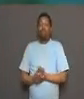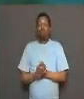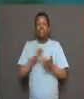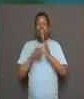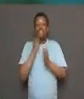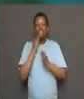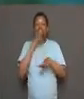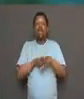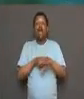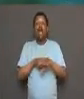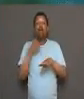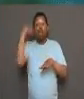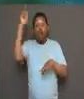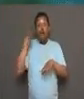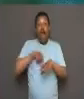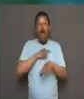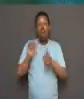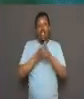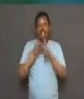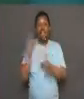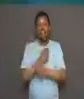It is time for our first activity.